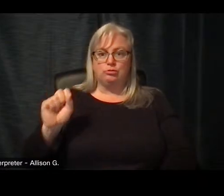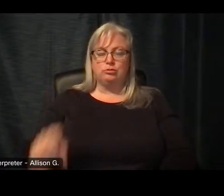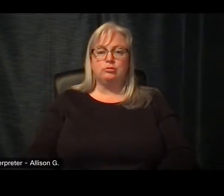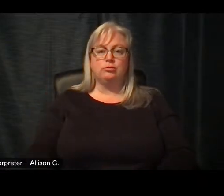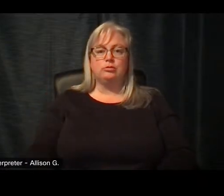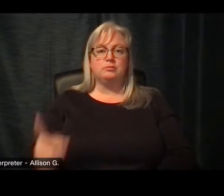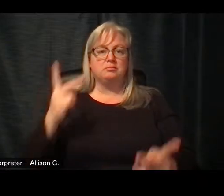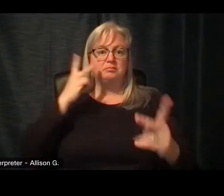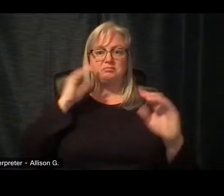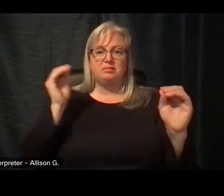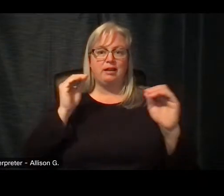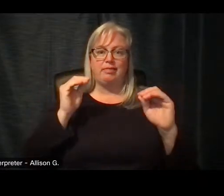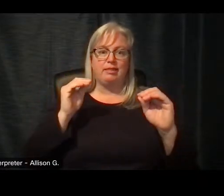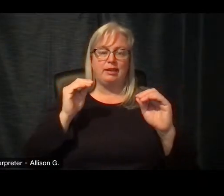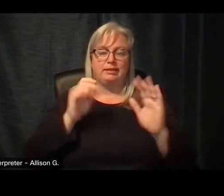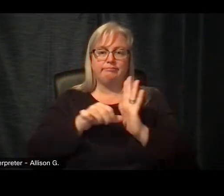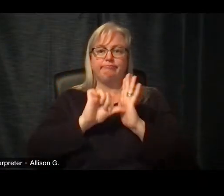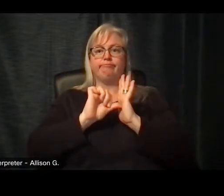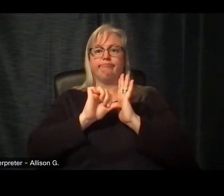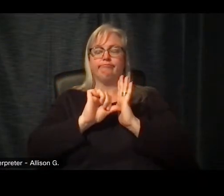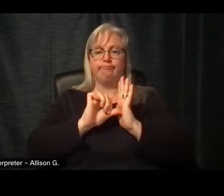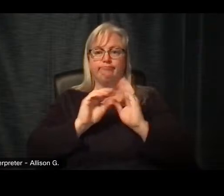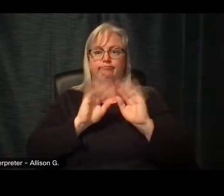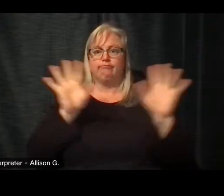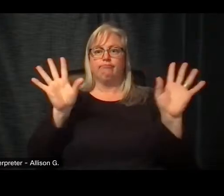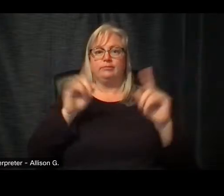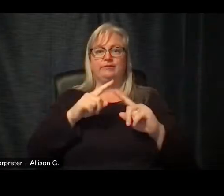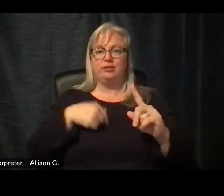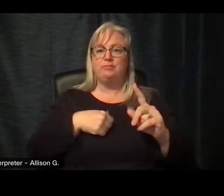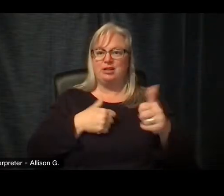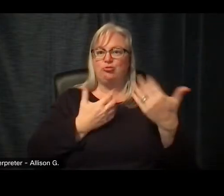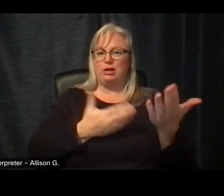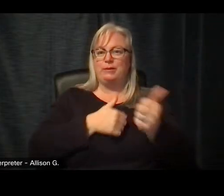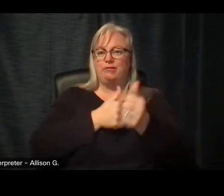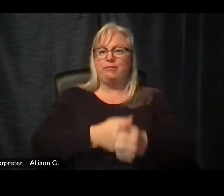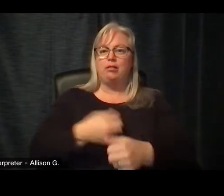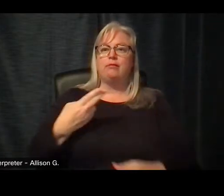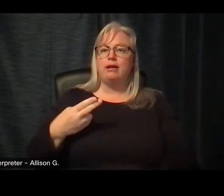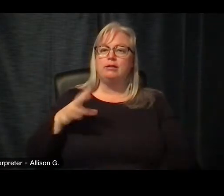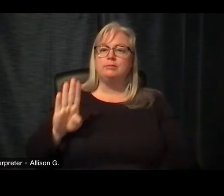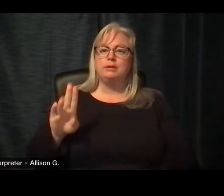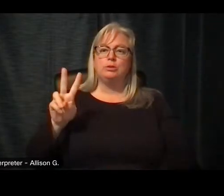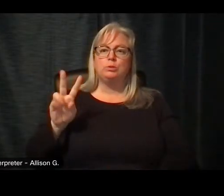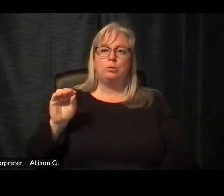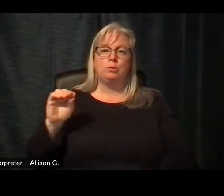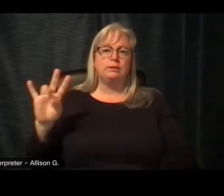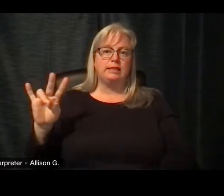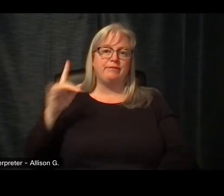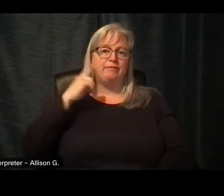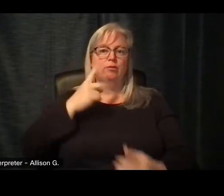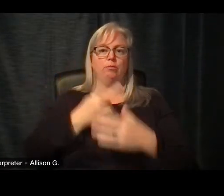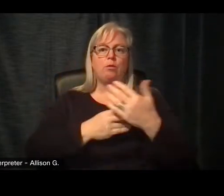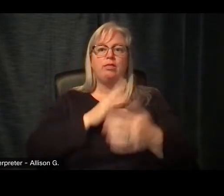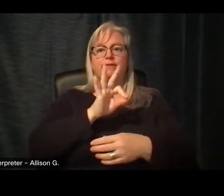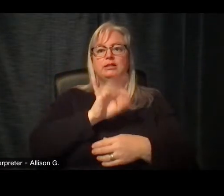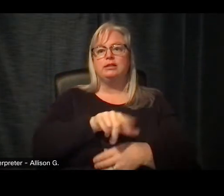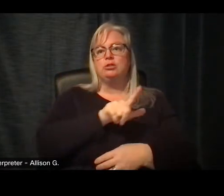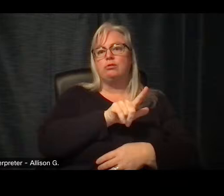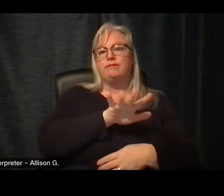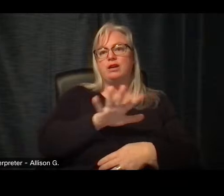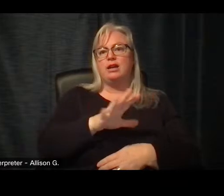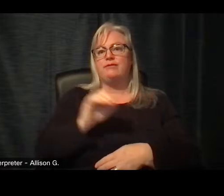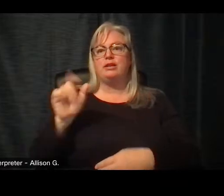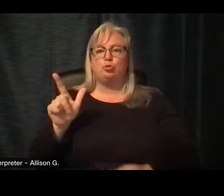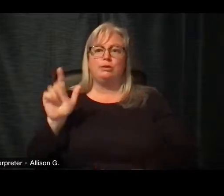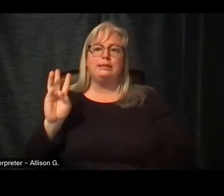didn't see anything standing out to me there, so would recommend that we follow House Bill 2007 for both fiscal years 25